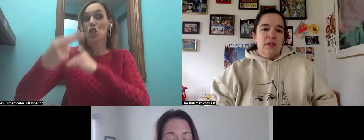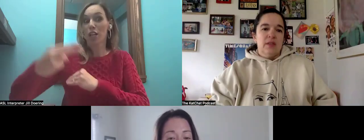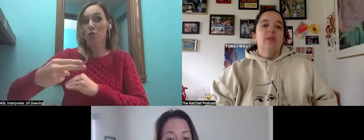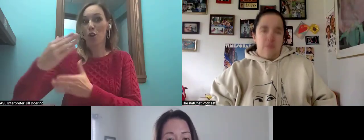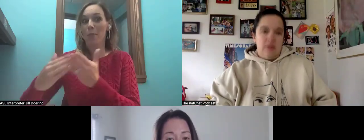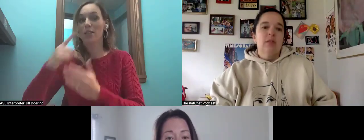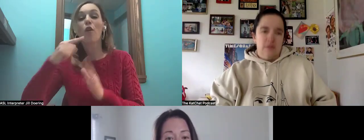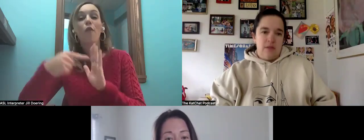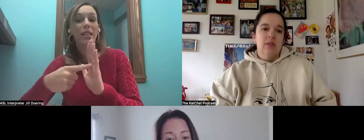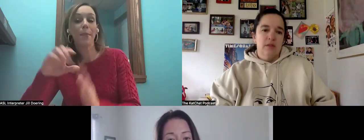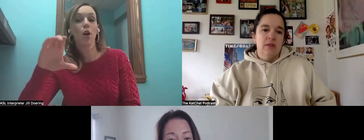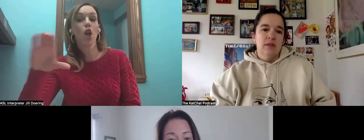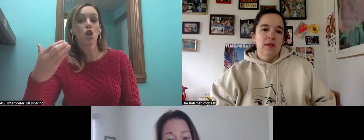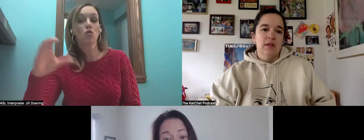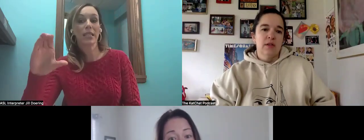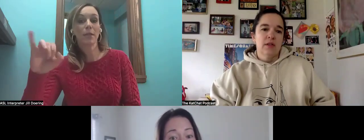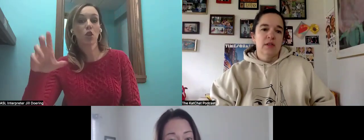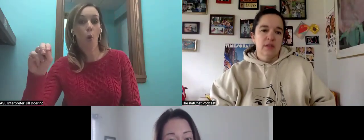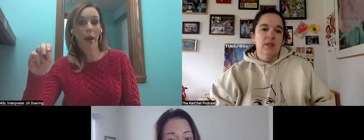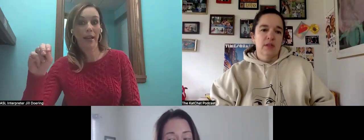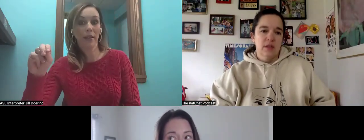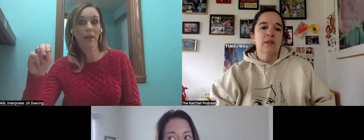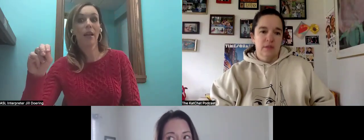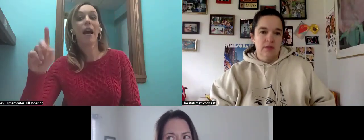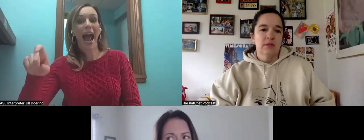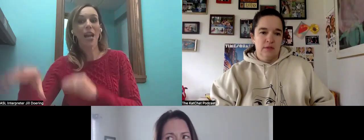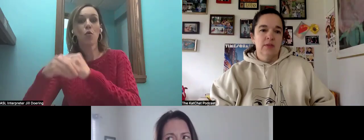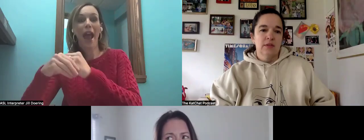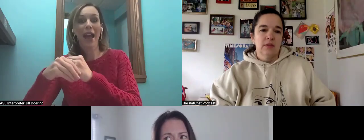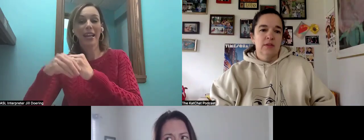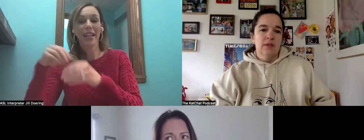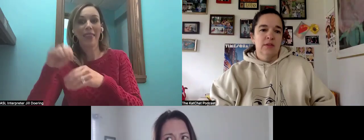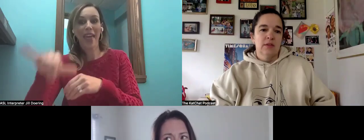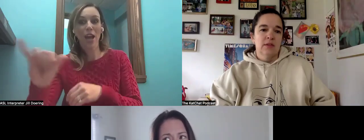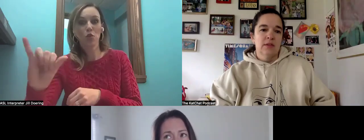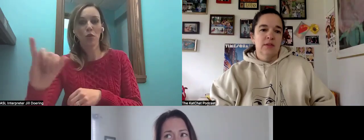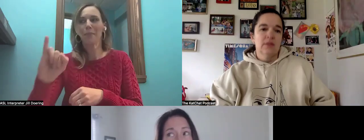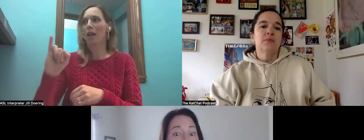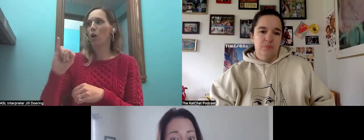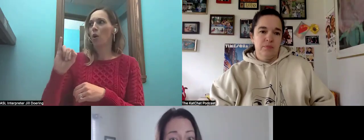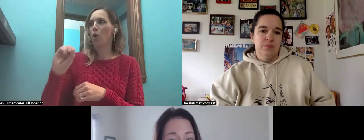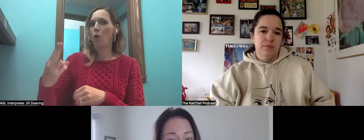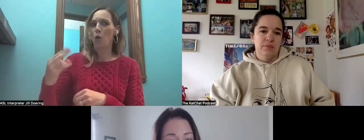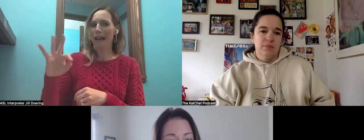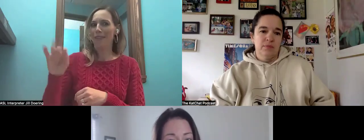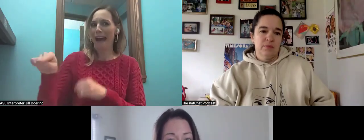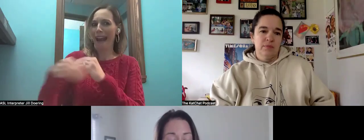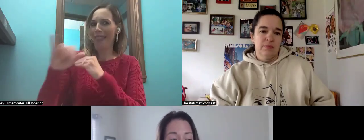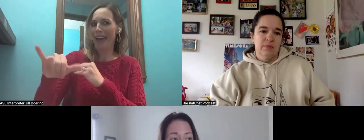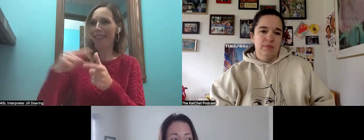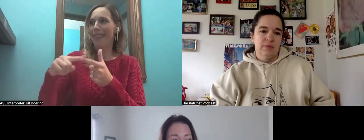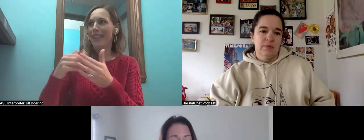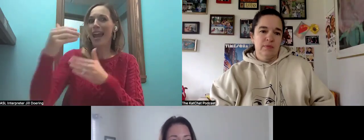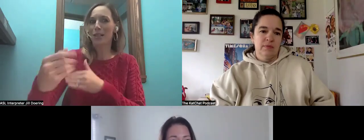a couple, added in there because I was like, ooh, if I add this, then the next one will make sense. And